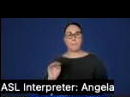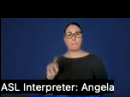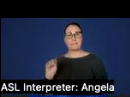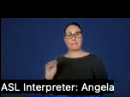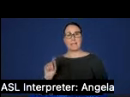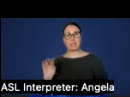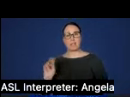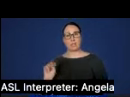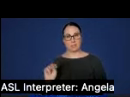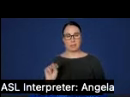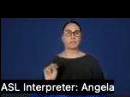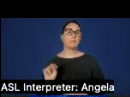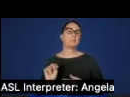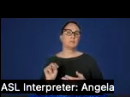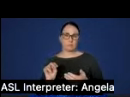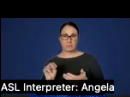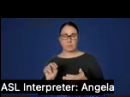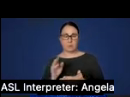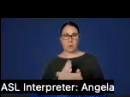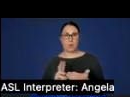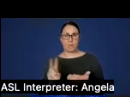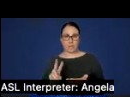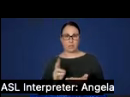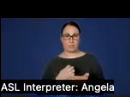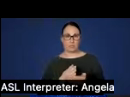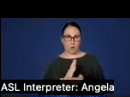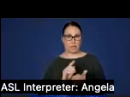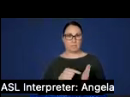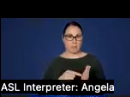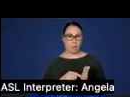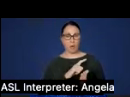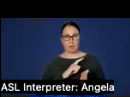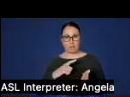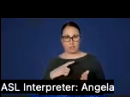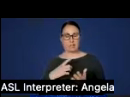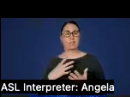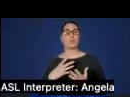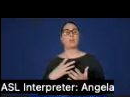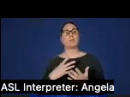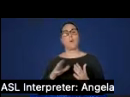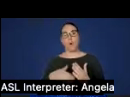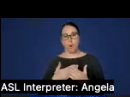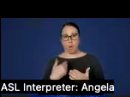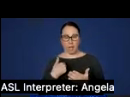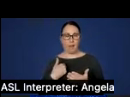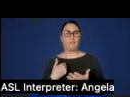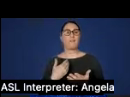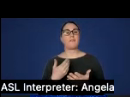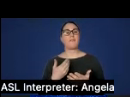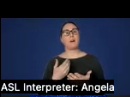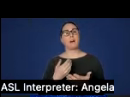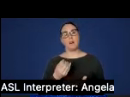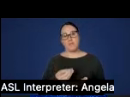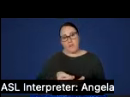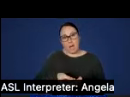bill or legislation, all states have a special fund to help crime victims with financial issues relating